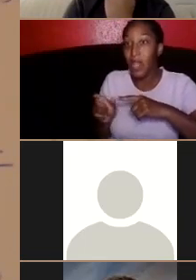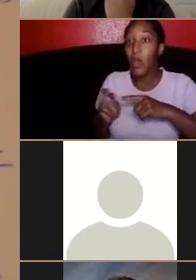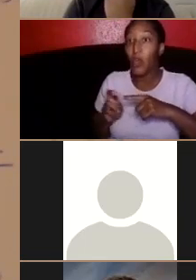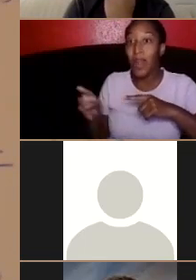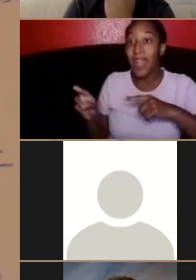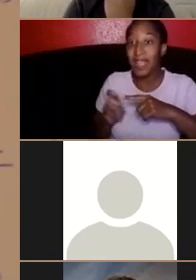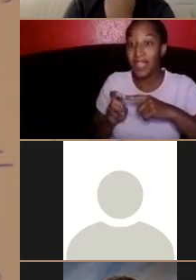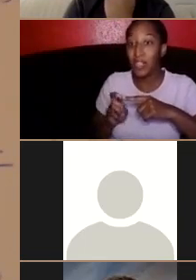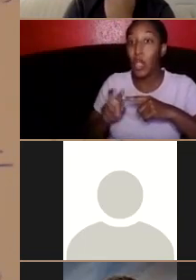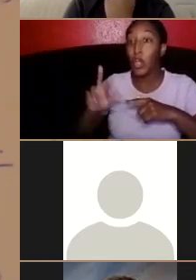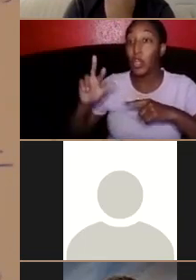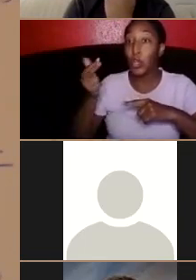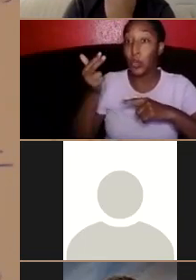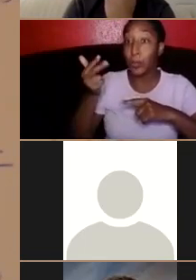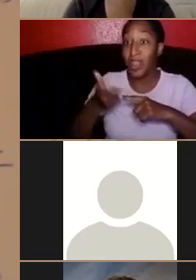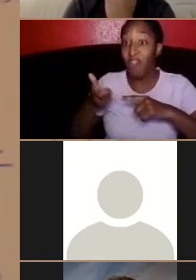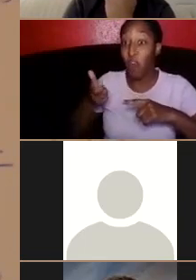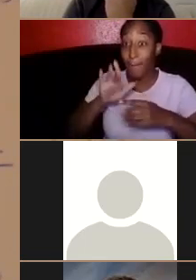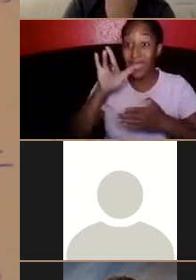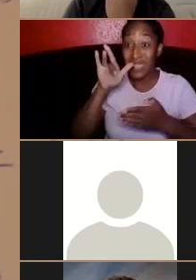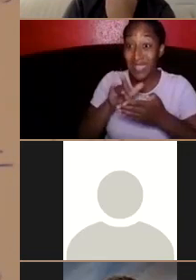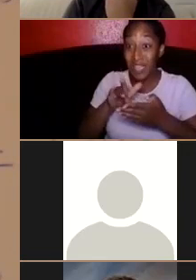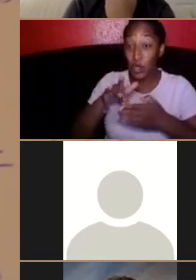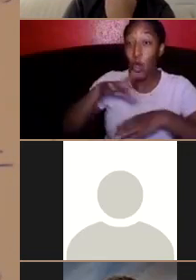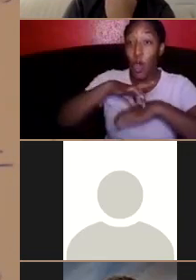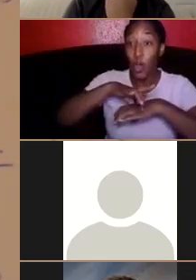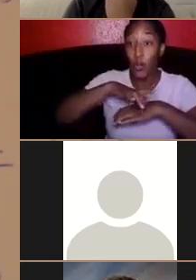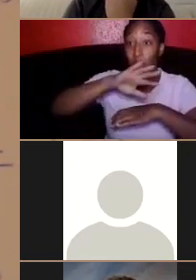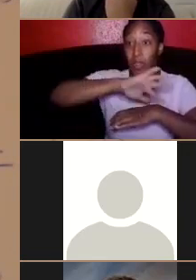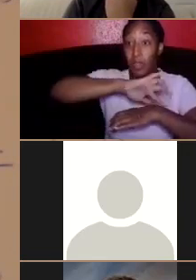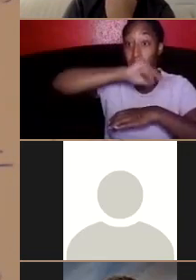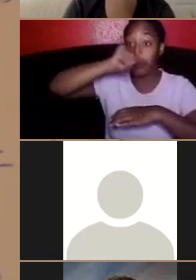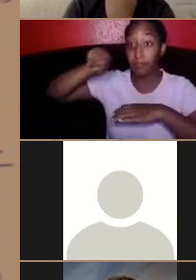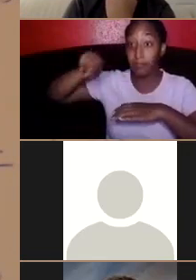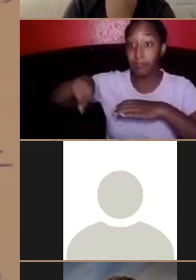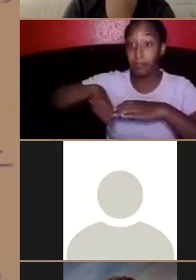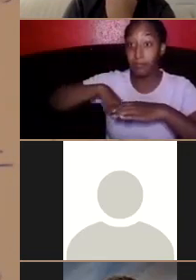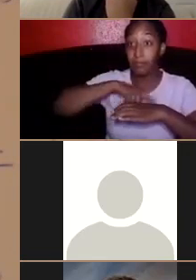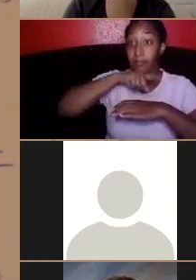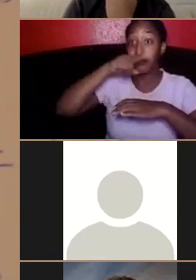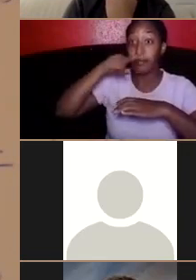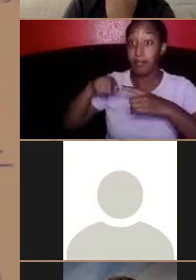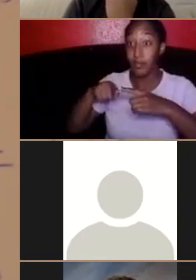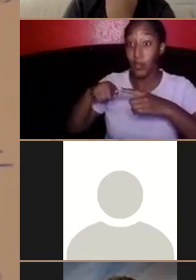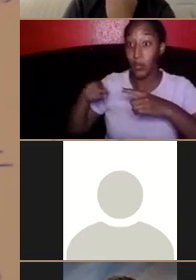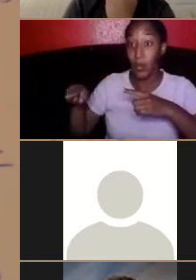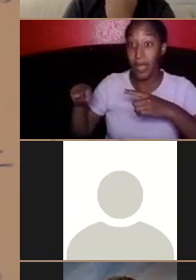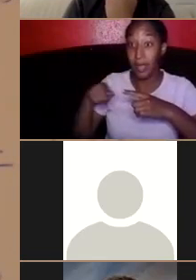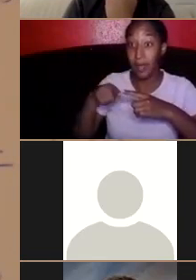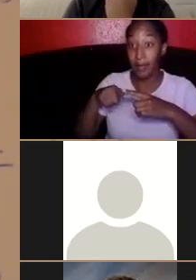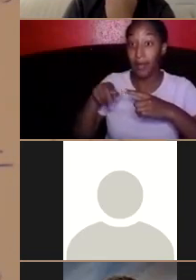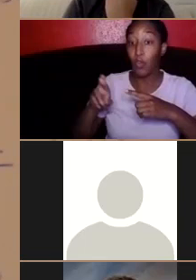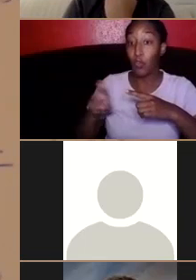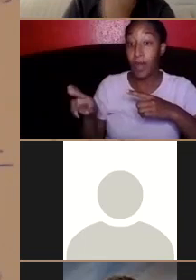Okay? This is Kepler's law. This last formula is Kepler's law. And this is what Newton took